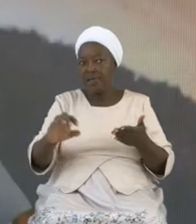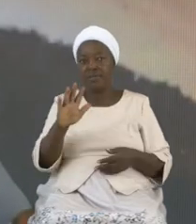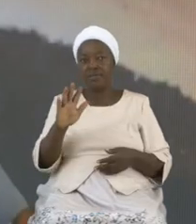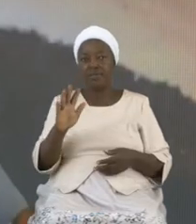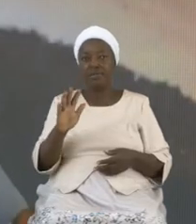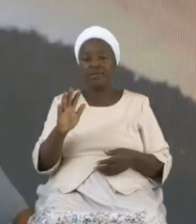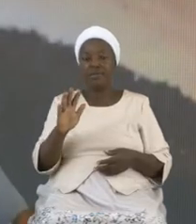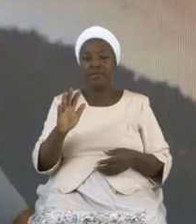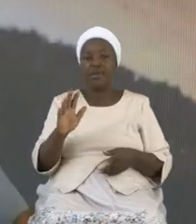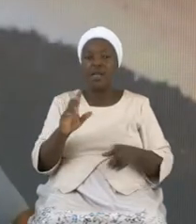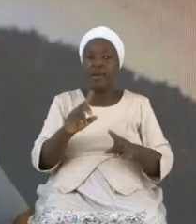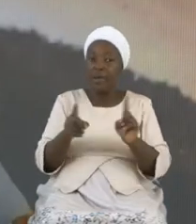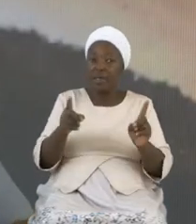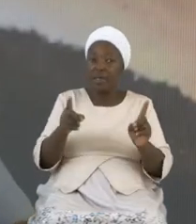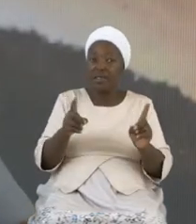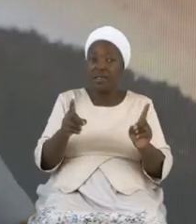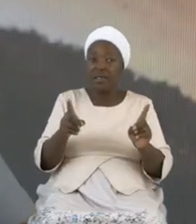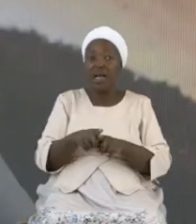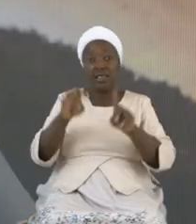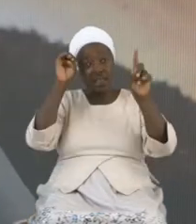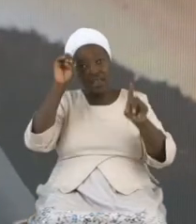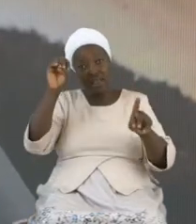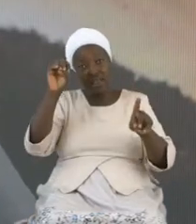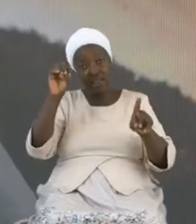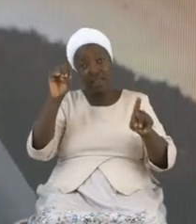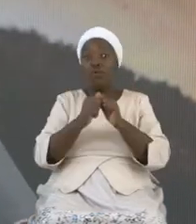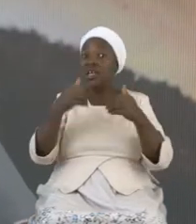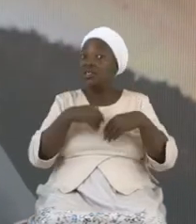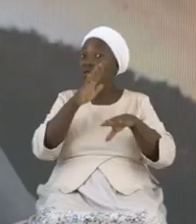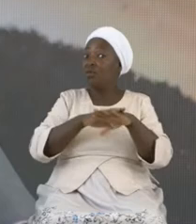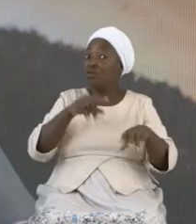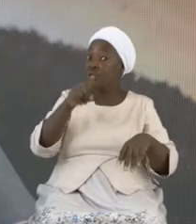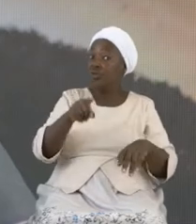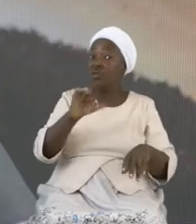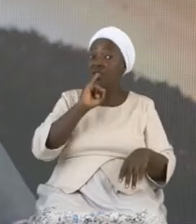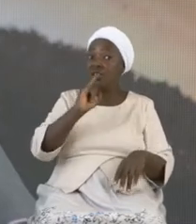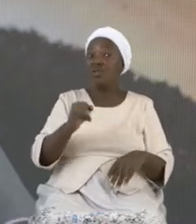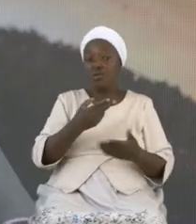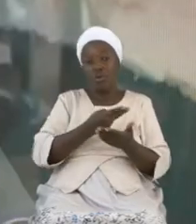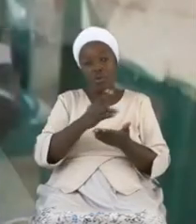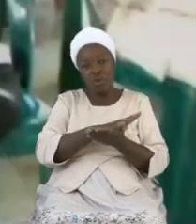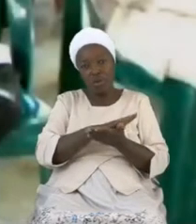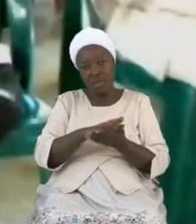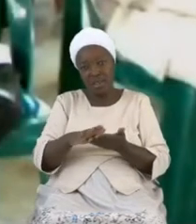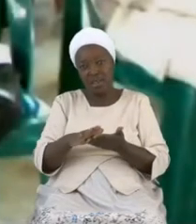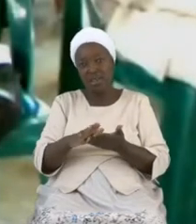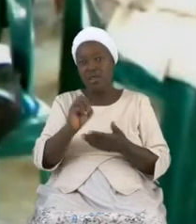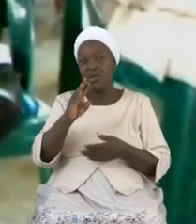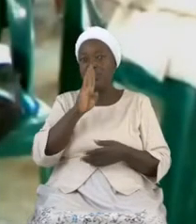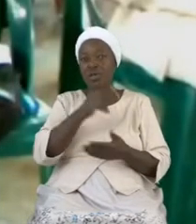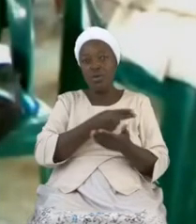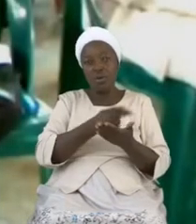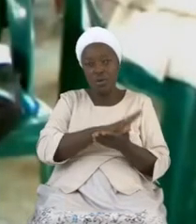but as he which has called you is holy, so be ye holy in